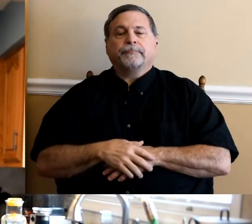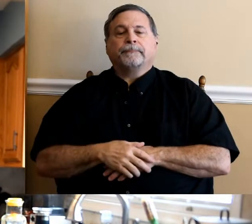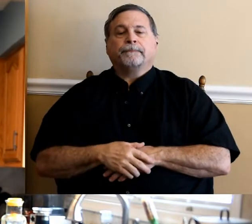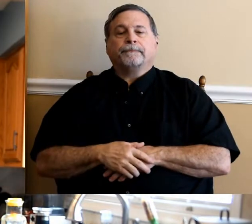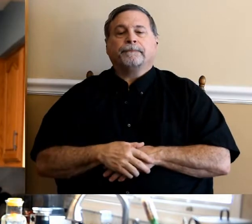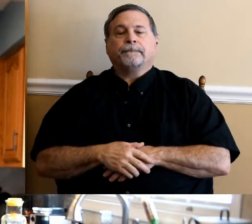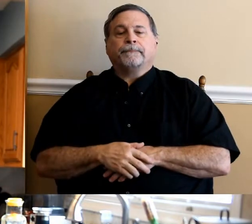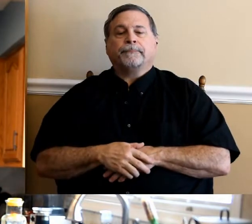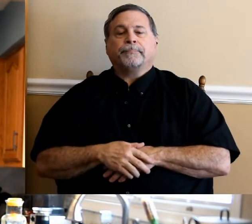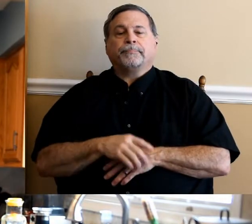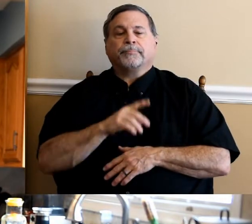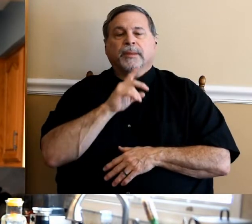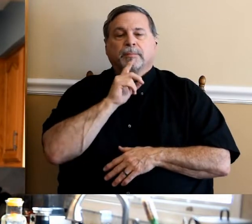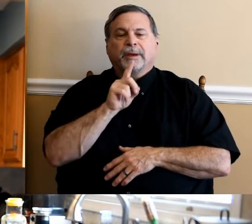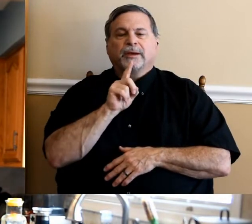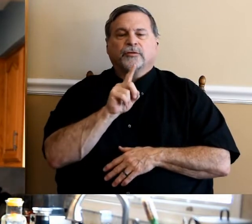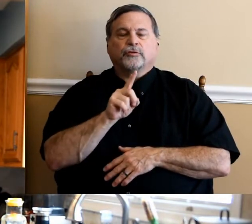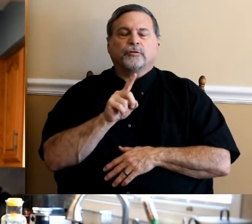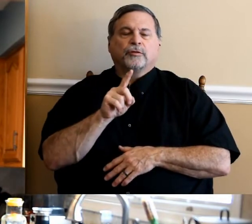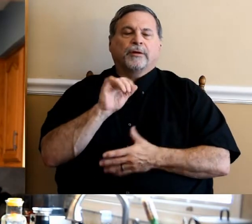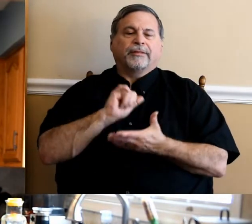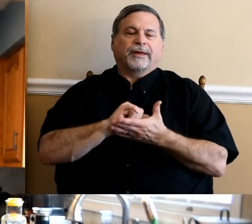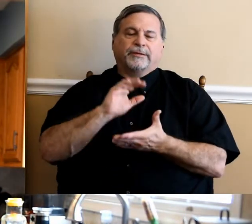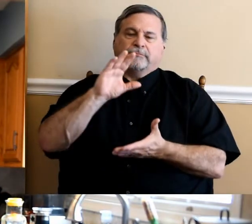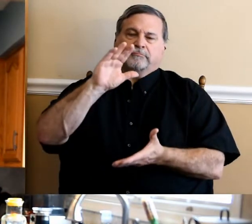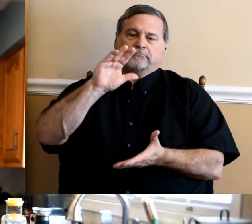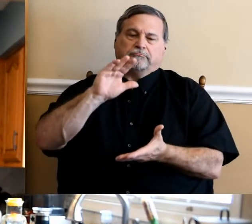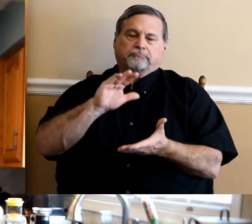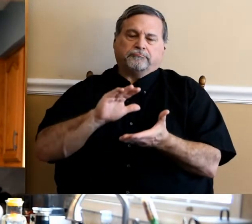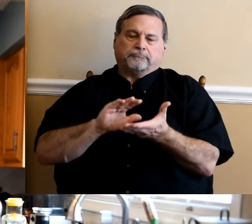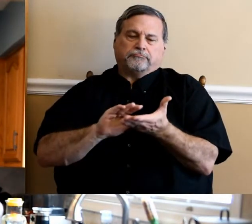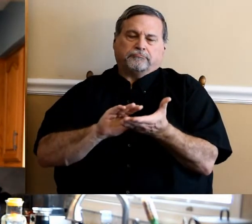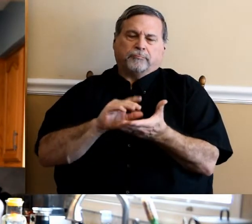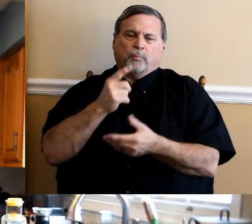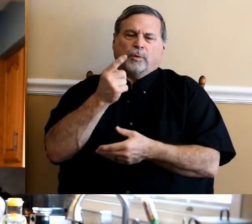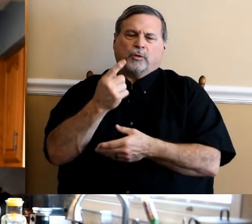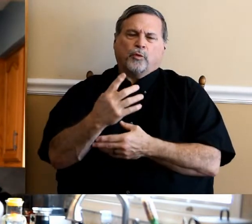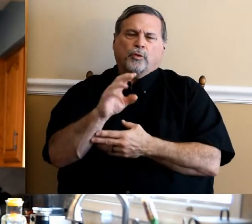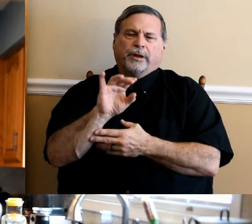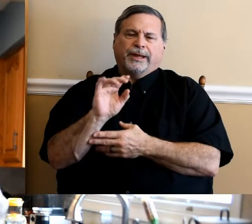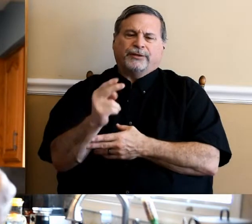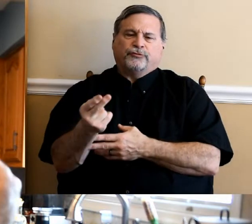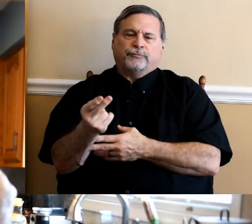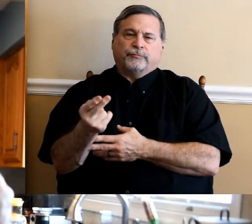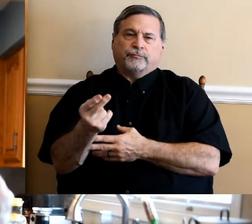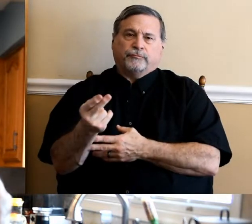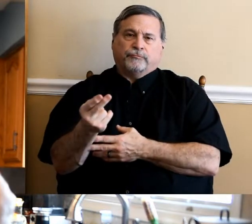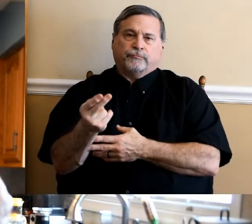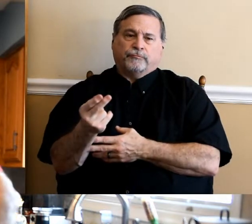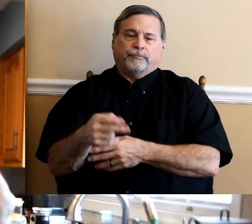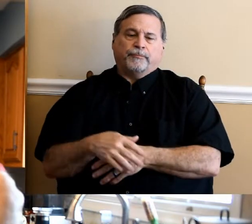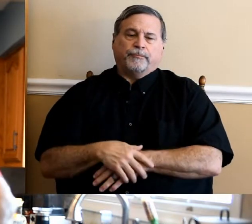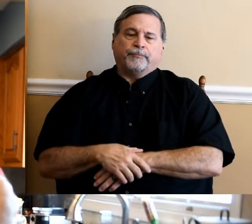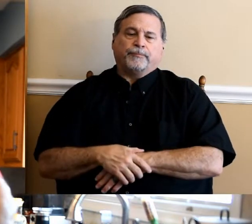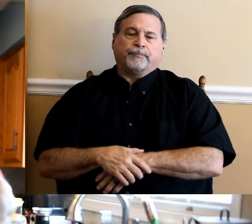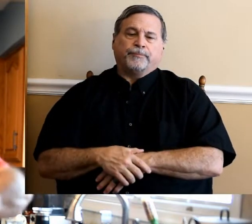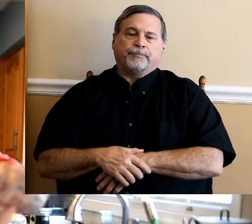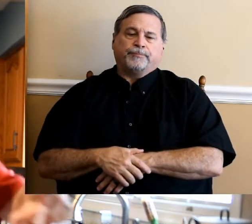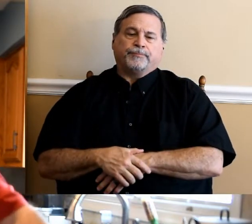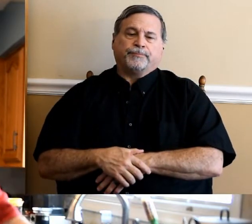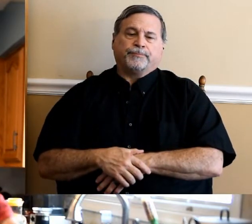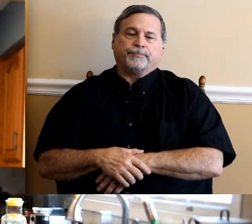you want to make sure that you're getting it down to about 1/4 of an inch.